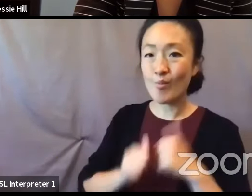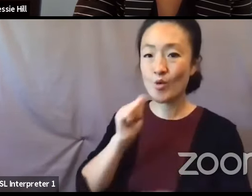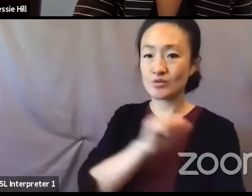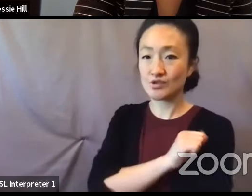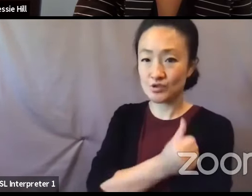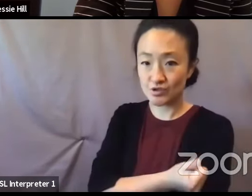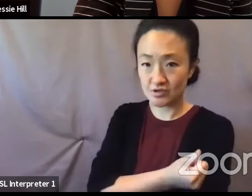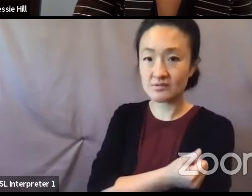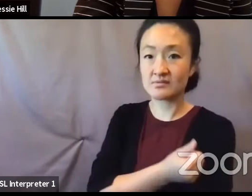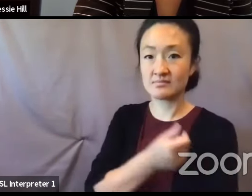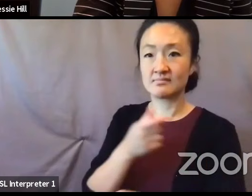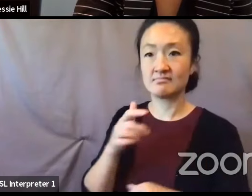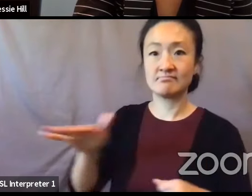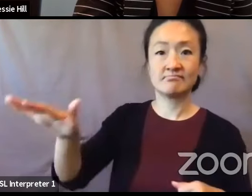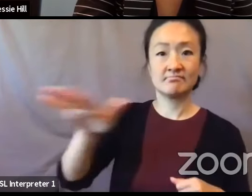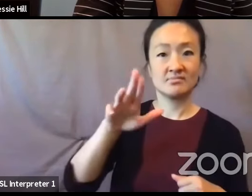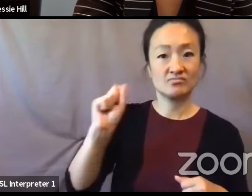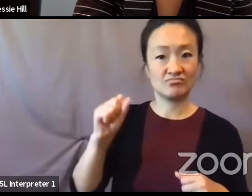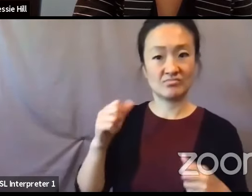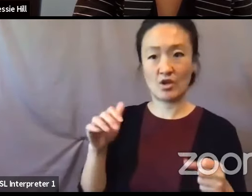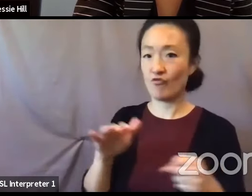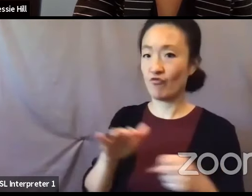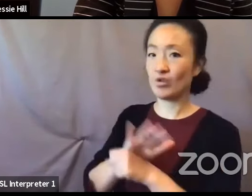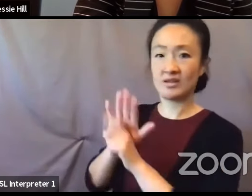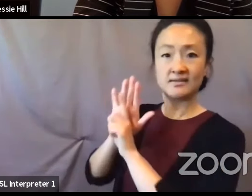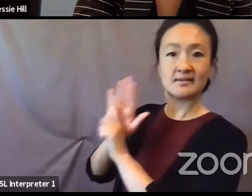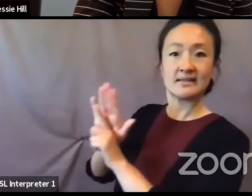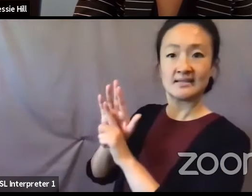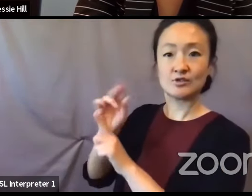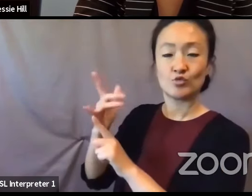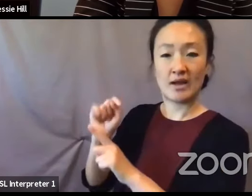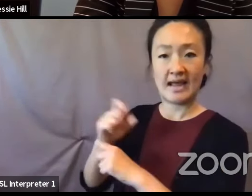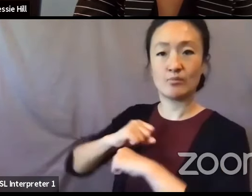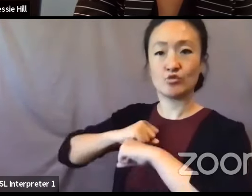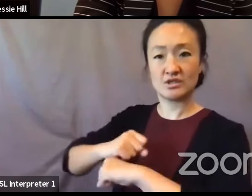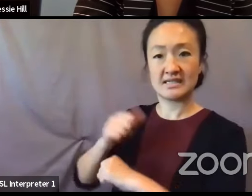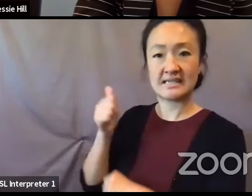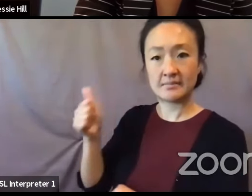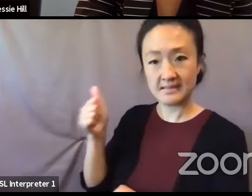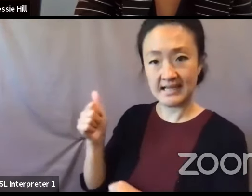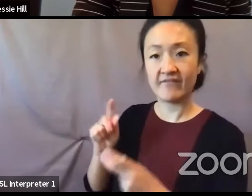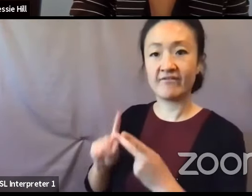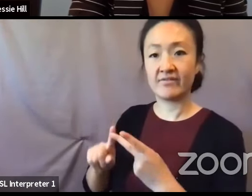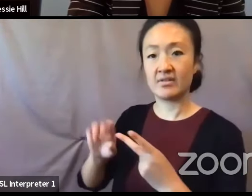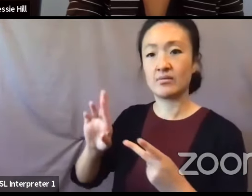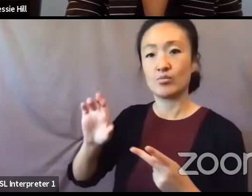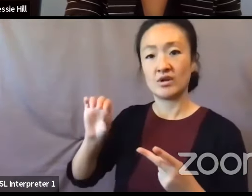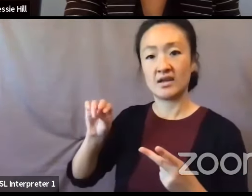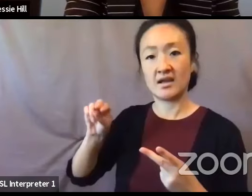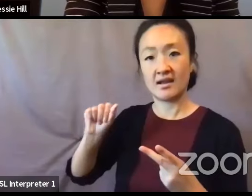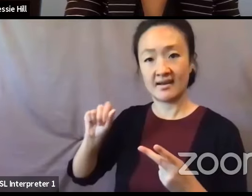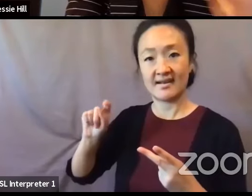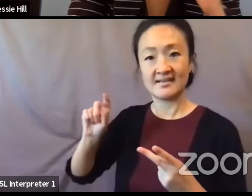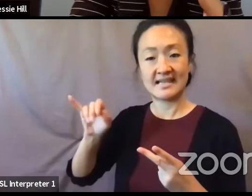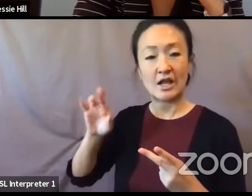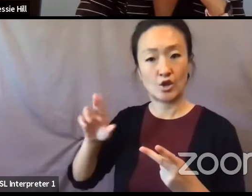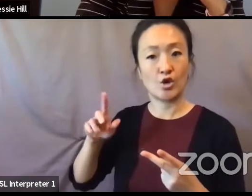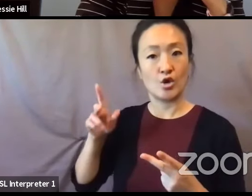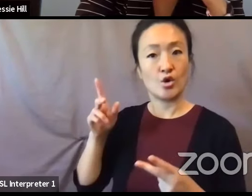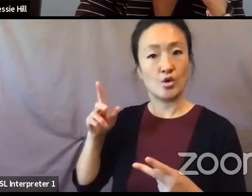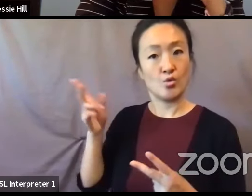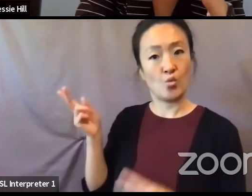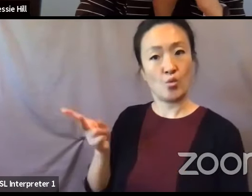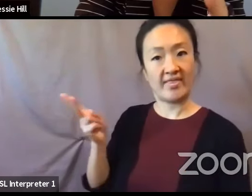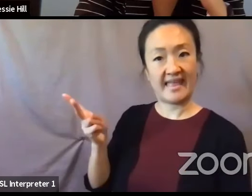Doctrine, fully within his rights to protect him and Breonna Taylor from what they believe to be a